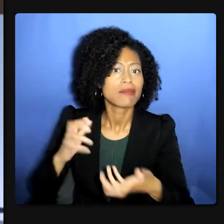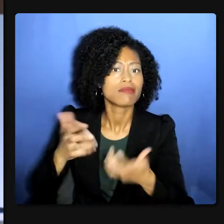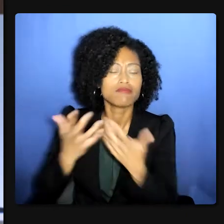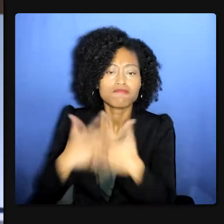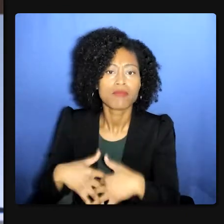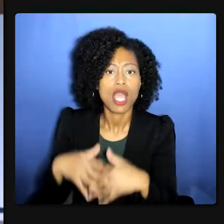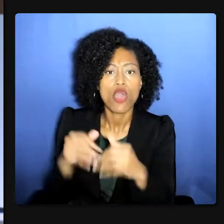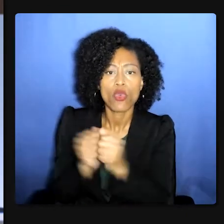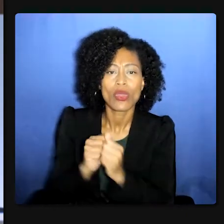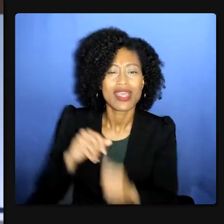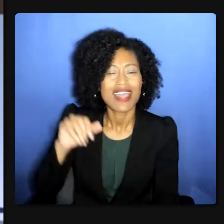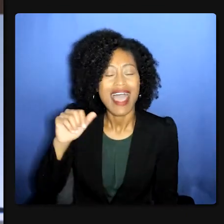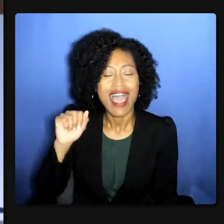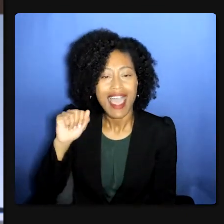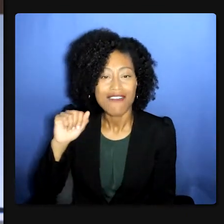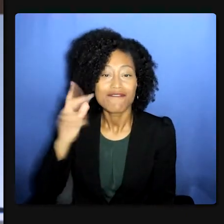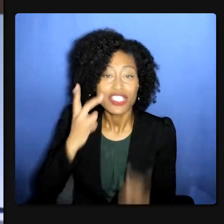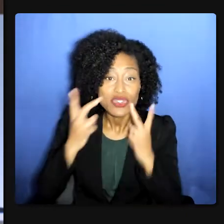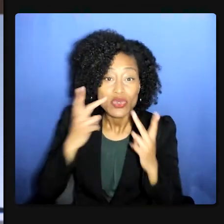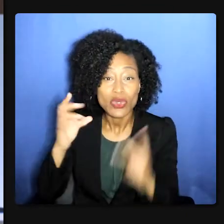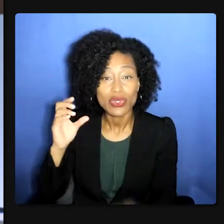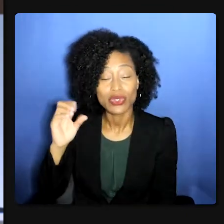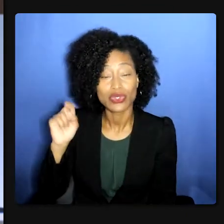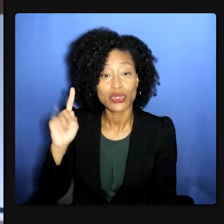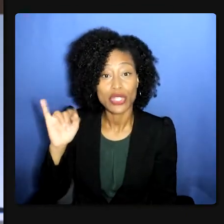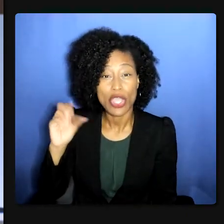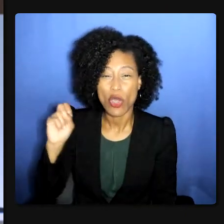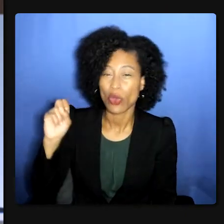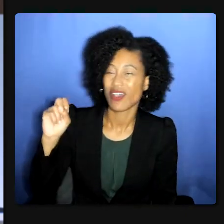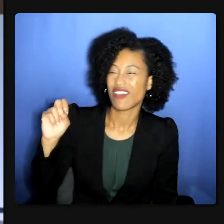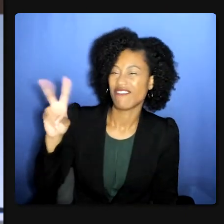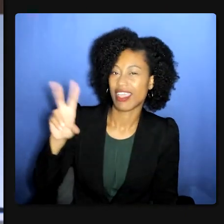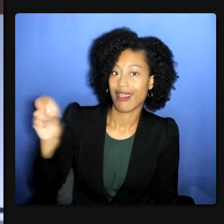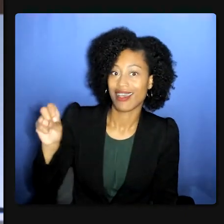is also available directly in the Azure Marketplace, so please check it out.